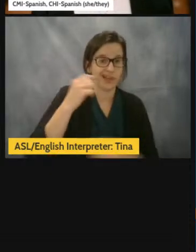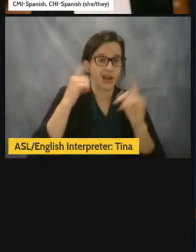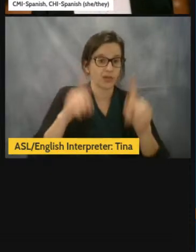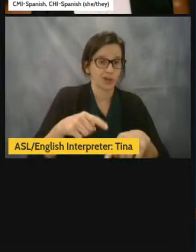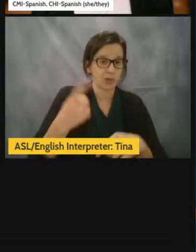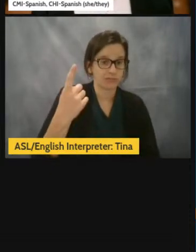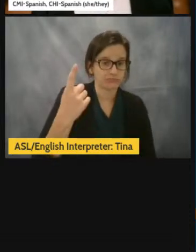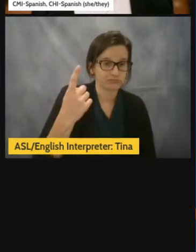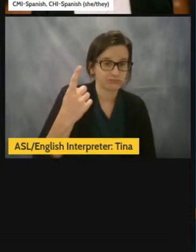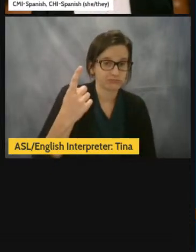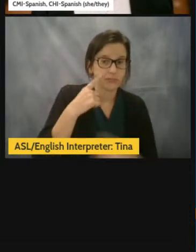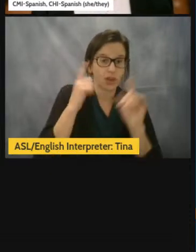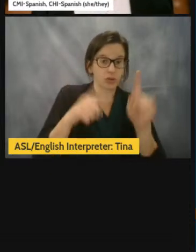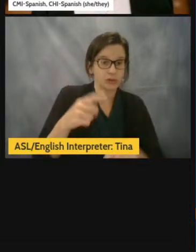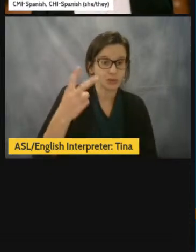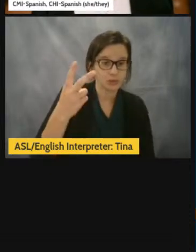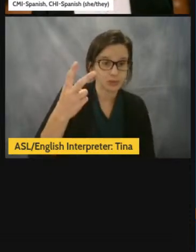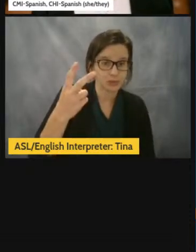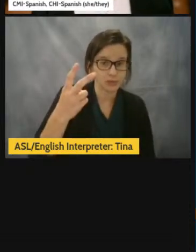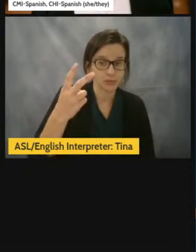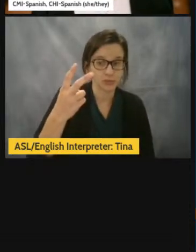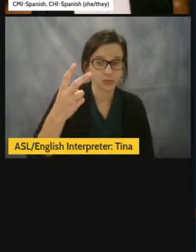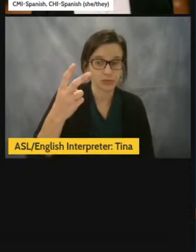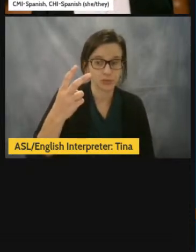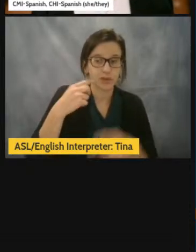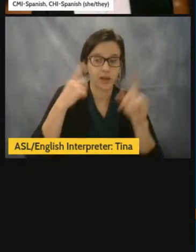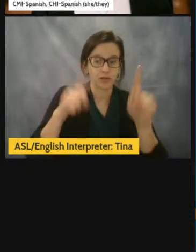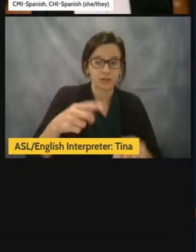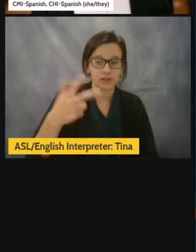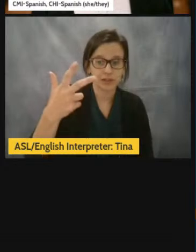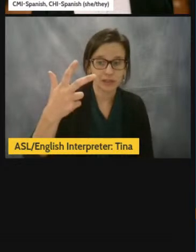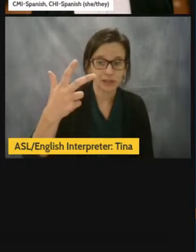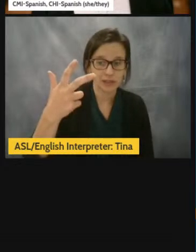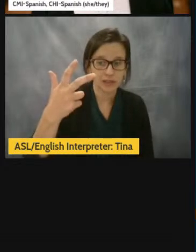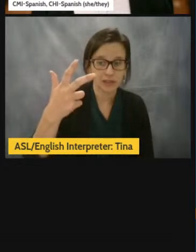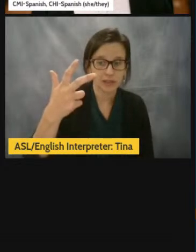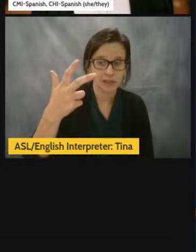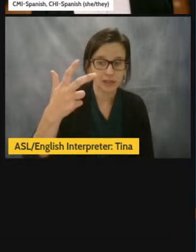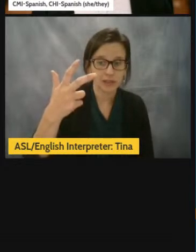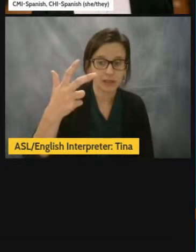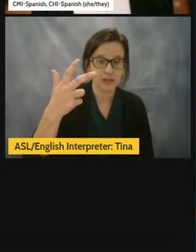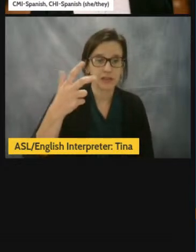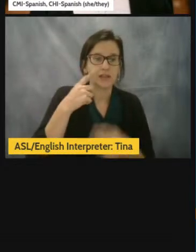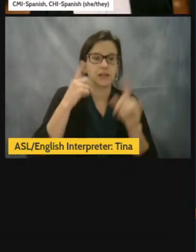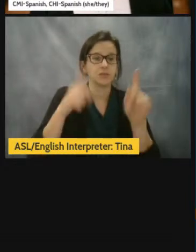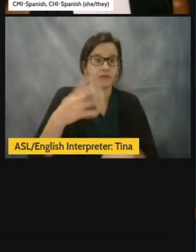1? Do you agree with 2? Do you agree with 3? Or do you agree with 4?